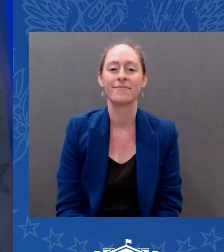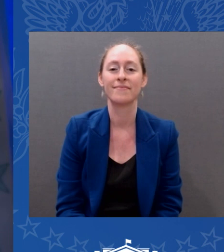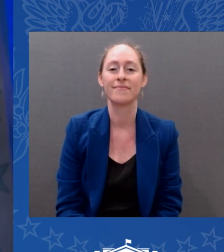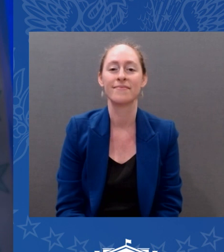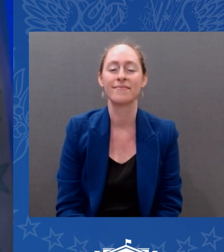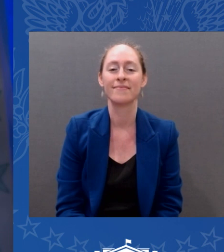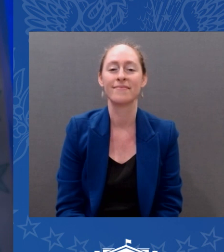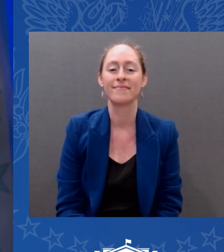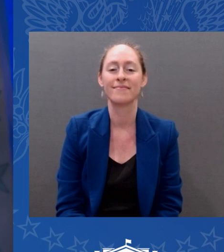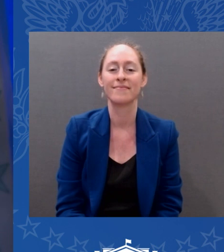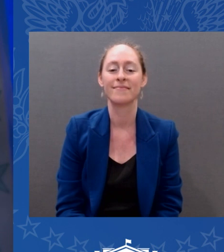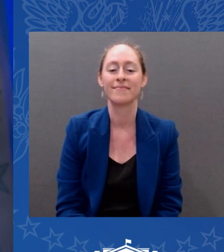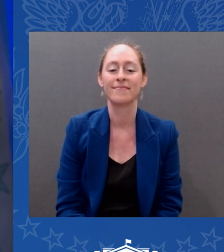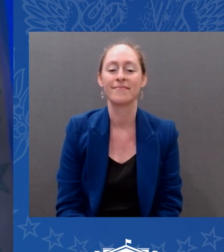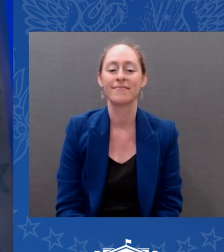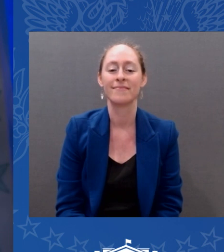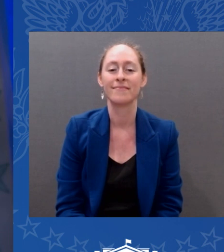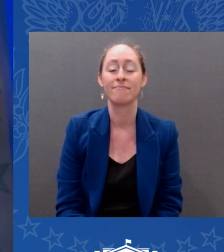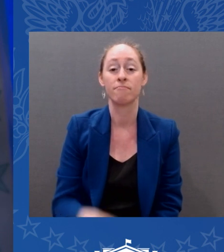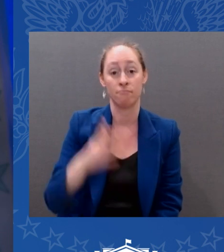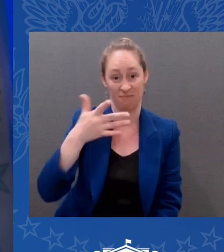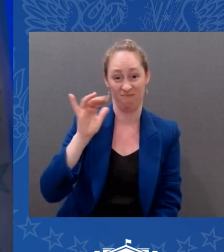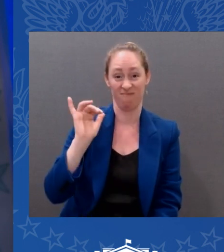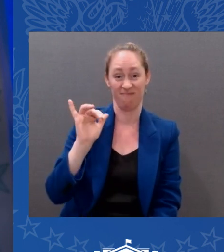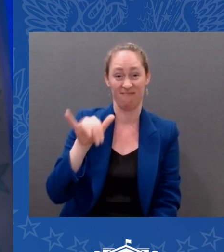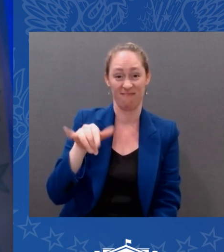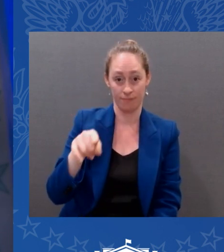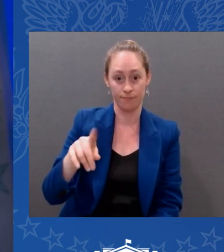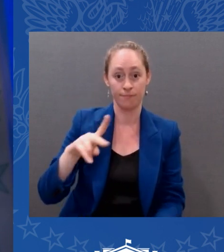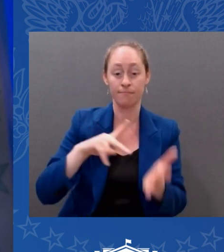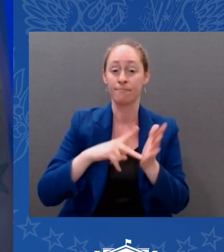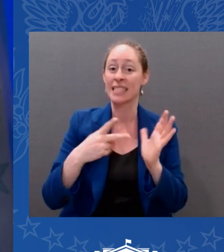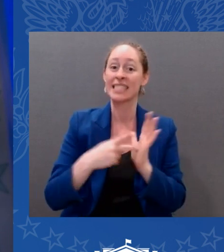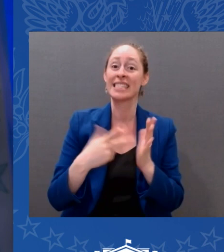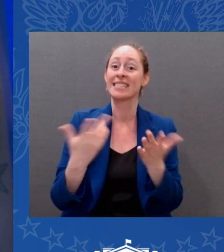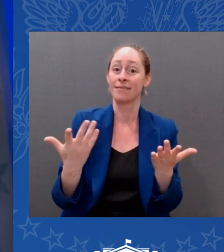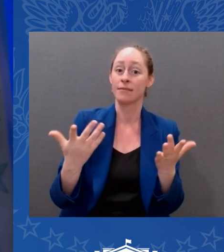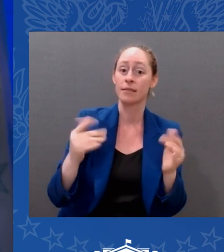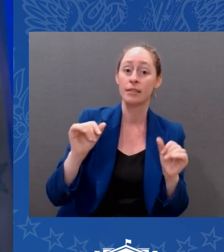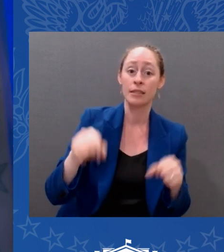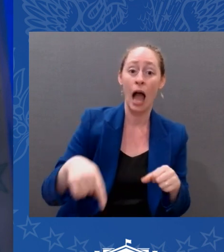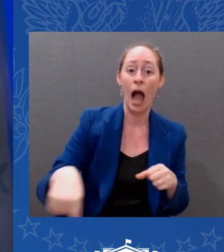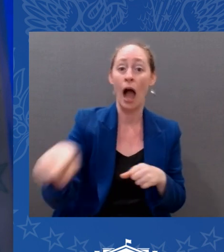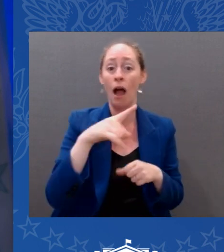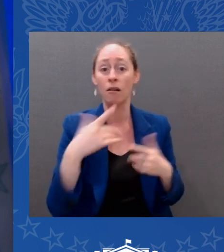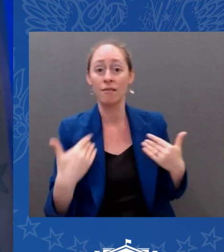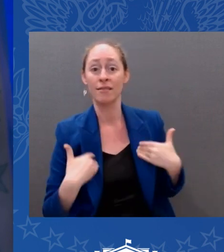eliminated early marriages, which disproportionately impacts the lives of girls.